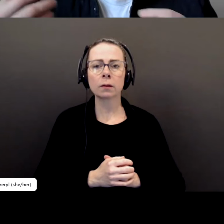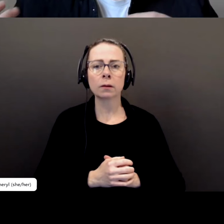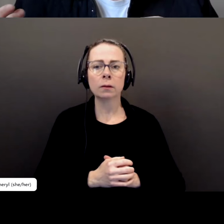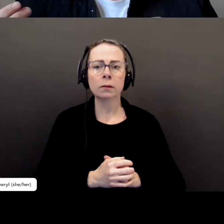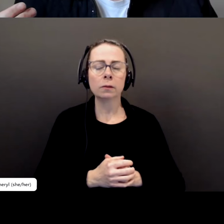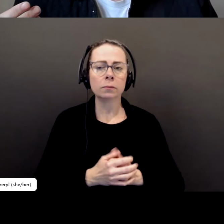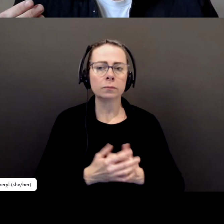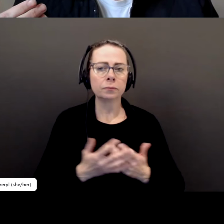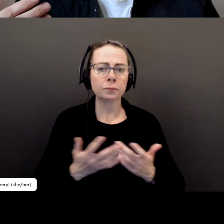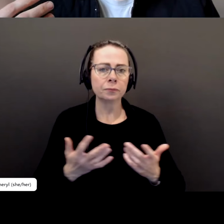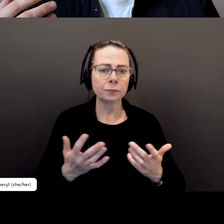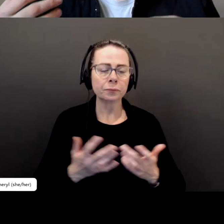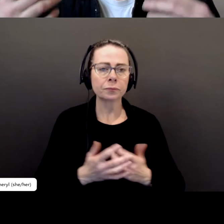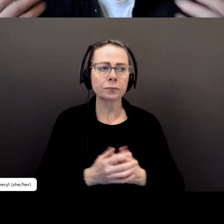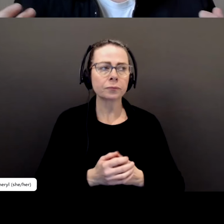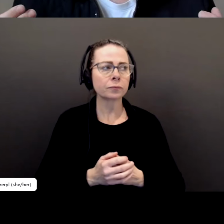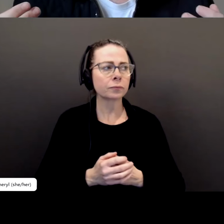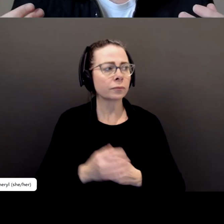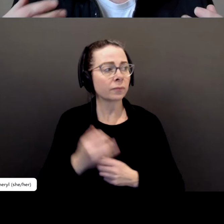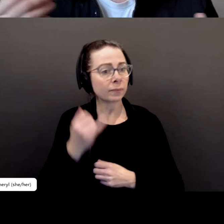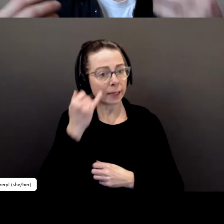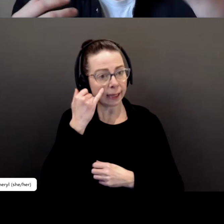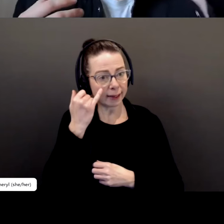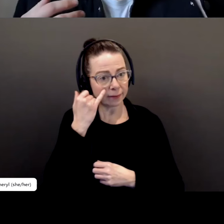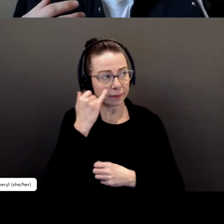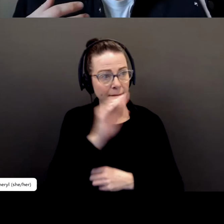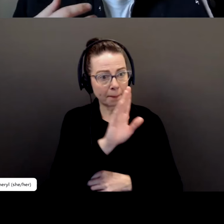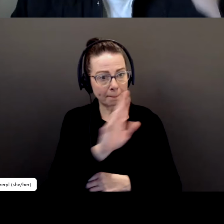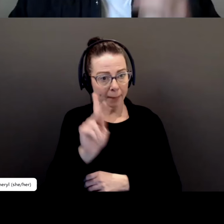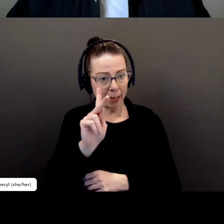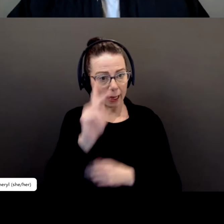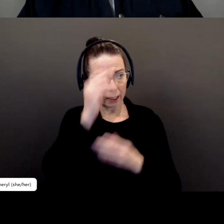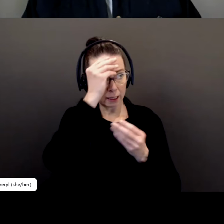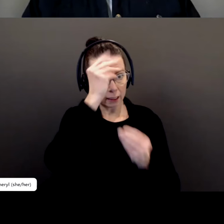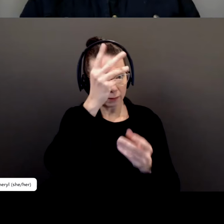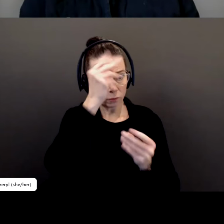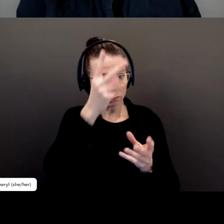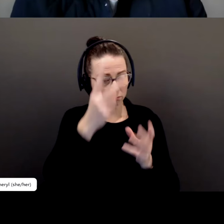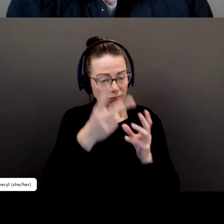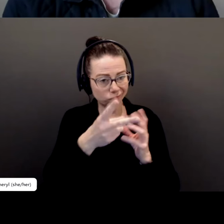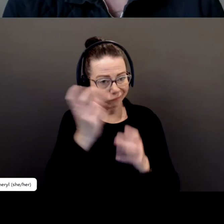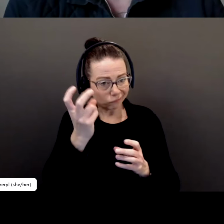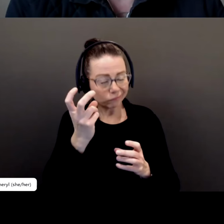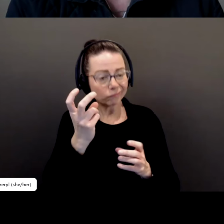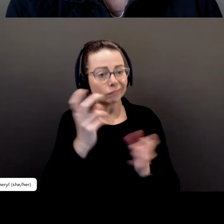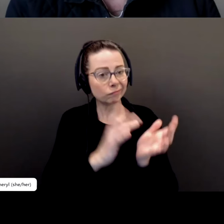of your data that the bank becomes aware of, they would contact you directly. In my case,